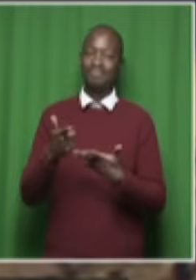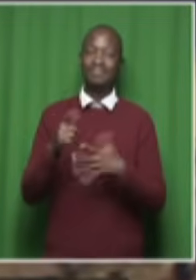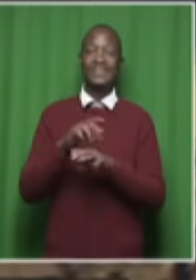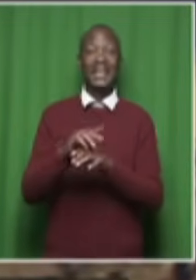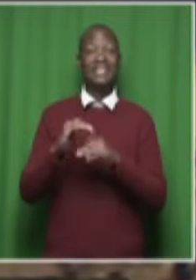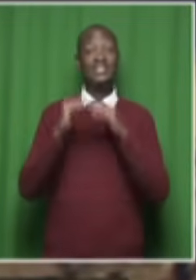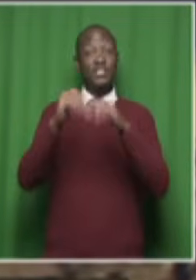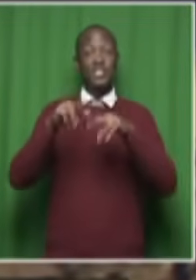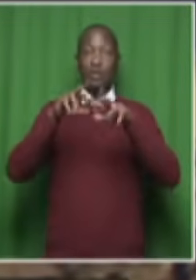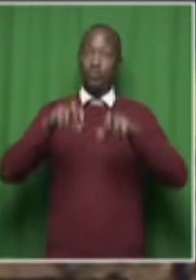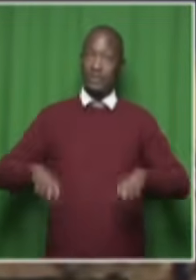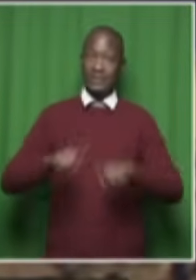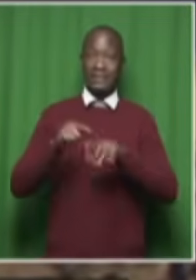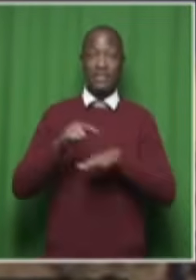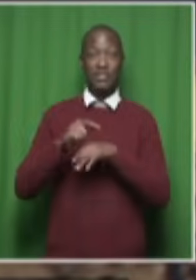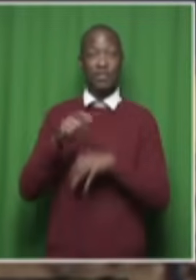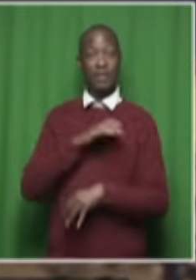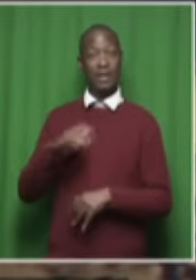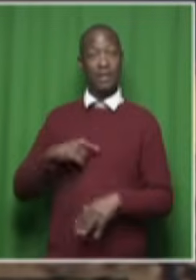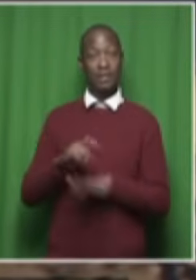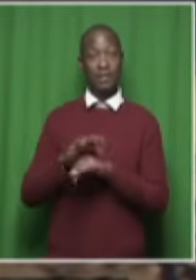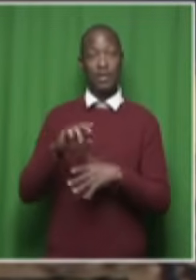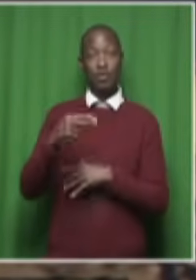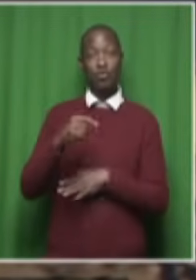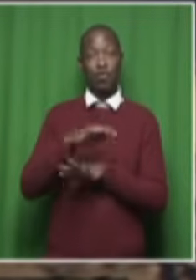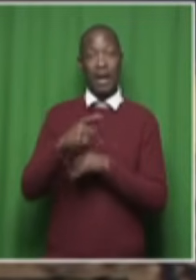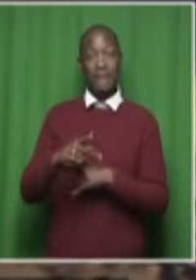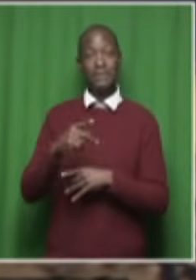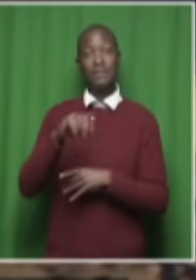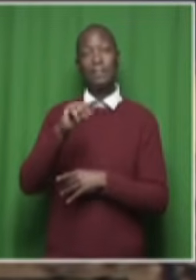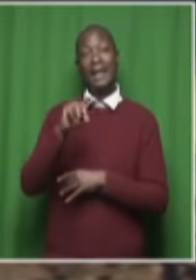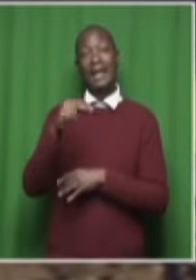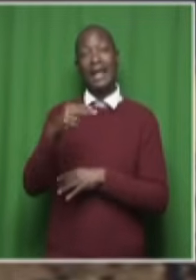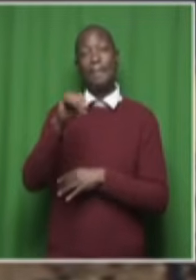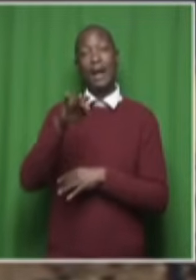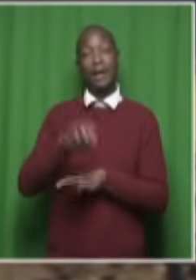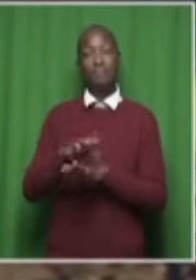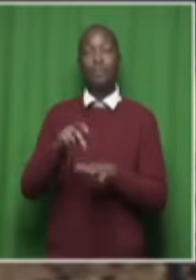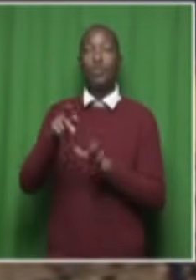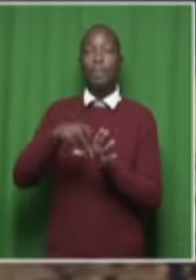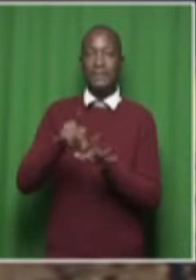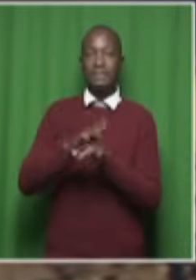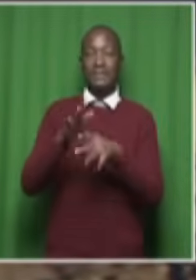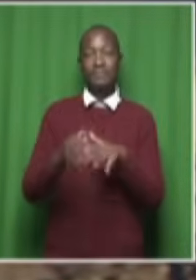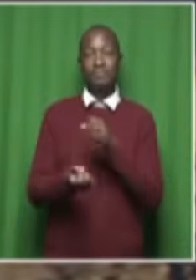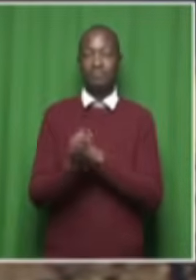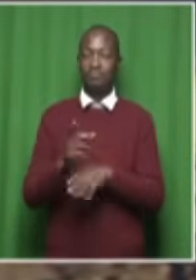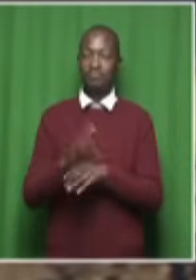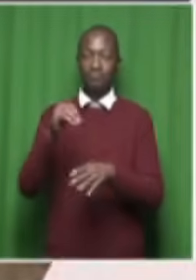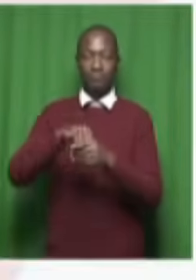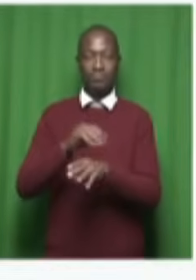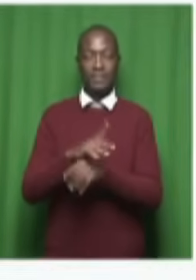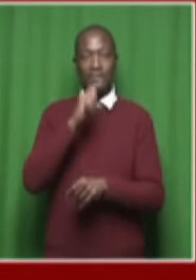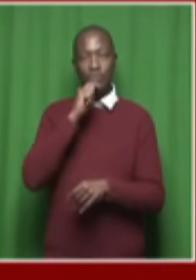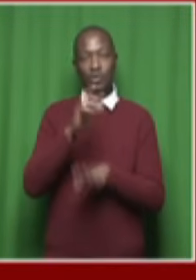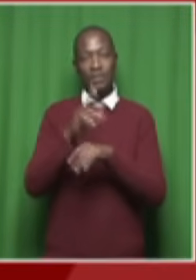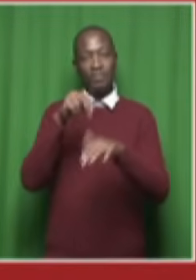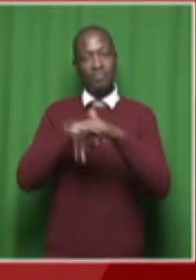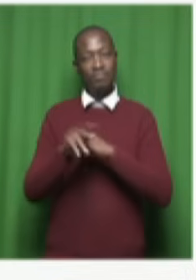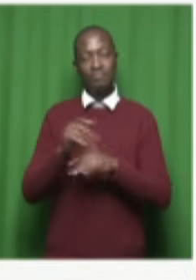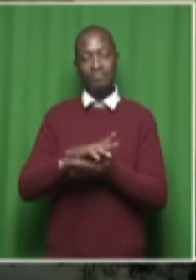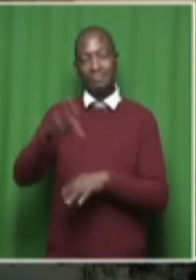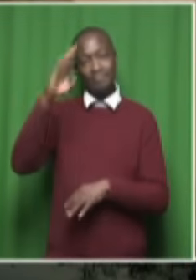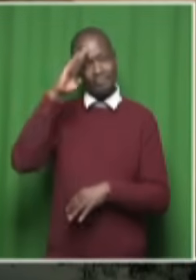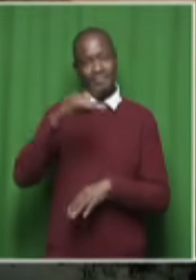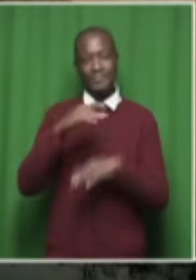at the Agriculture Research Council, Dr. Johan Malherbe, who participated in this event, joins us this morning virtually. Dr. Malherbe,